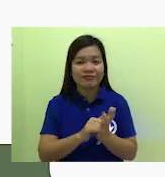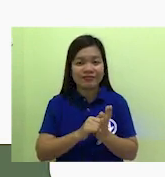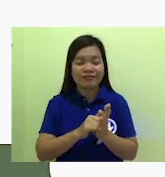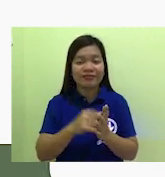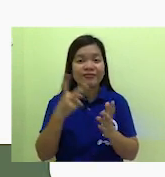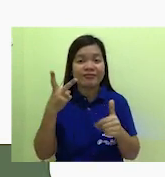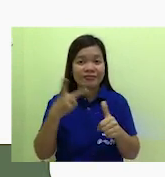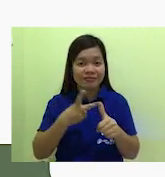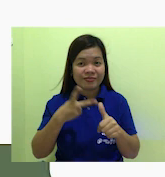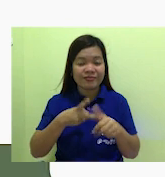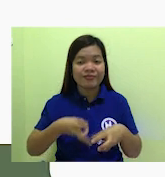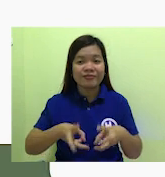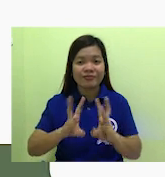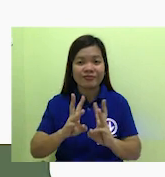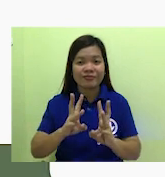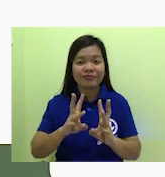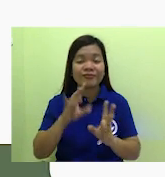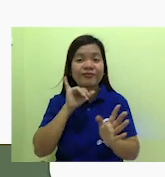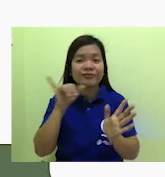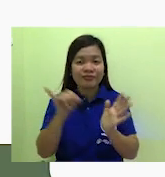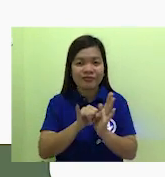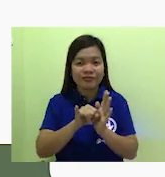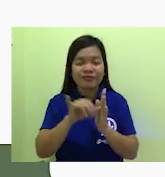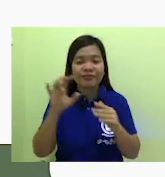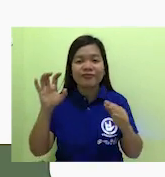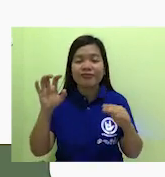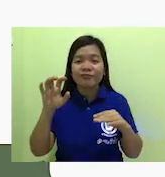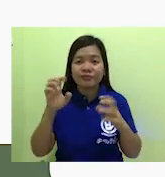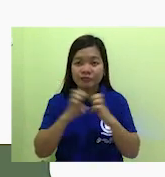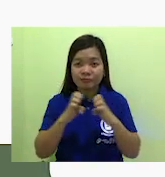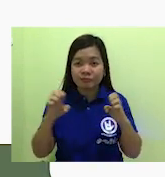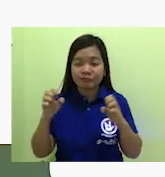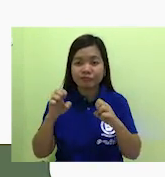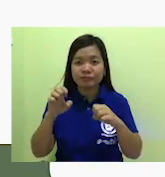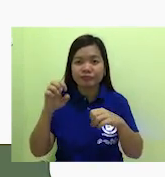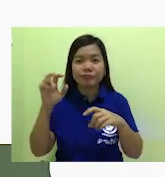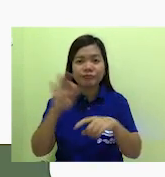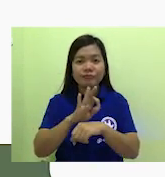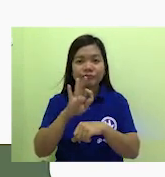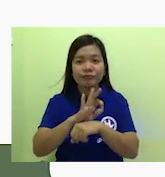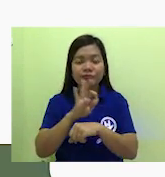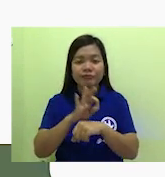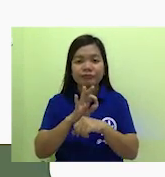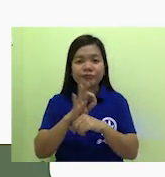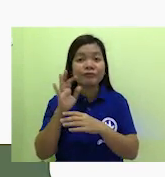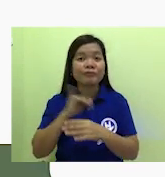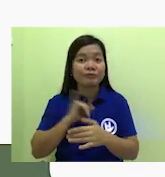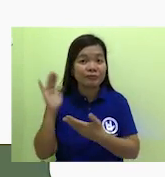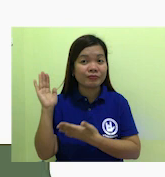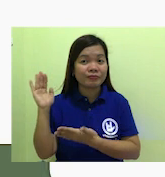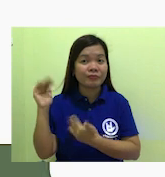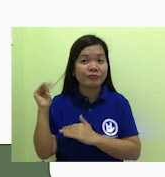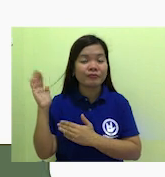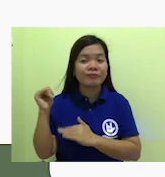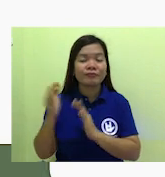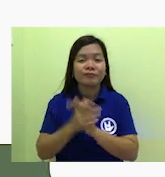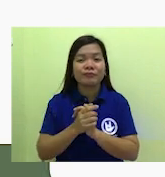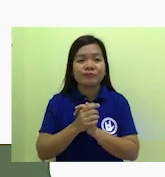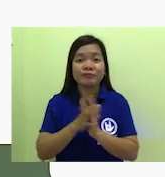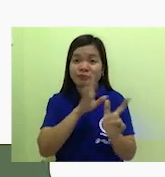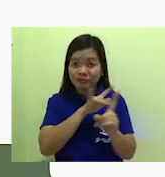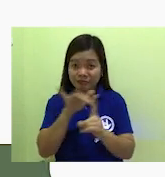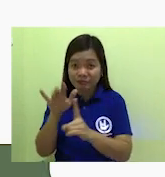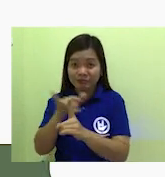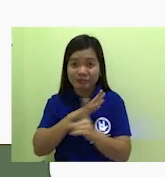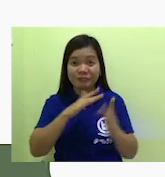That is our second way of determining the equation of the quadratic function. I hope you have observed